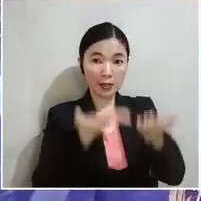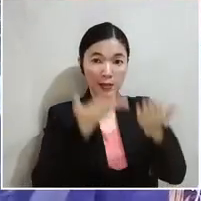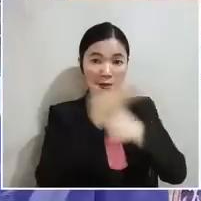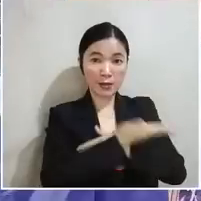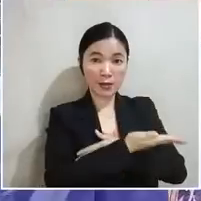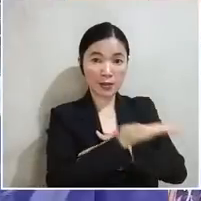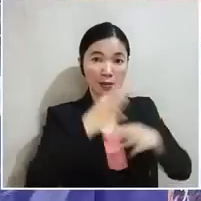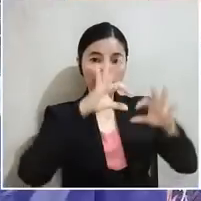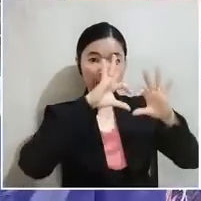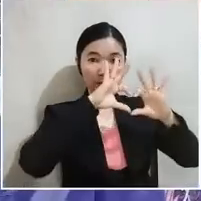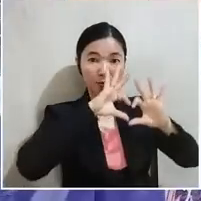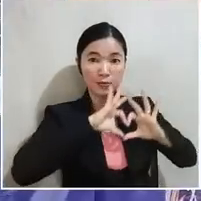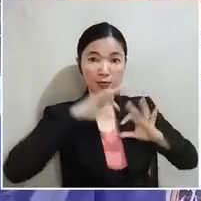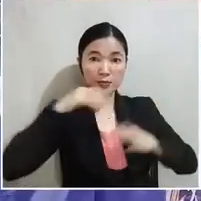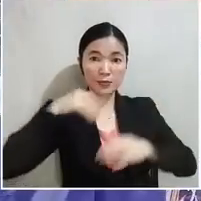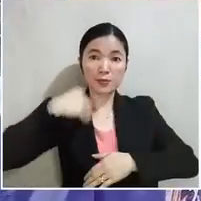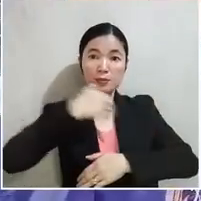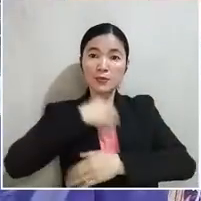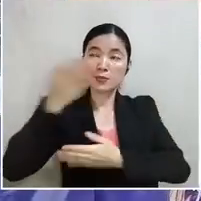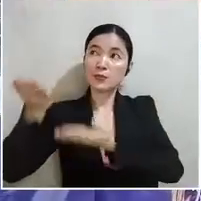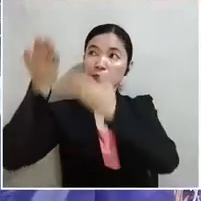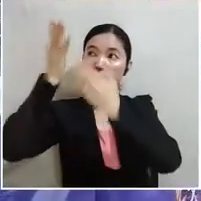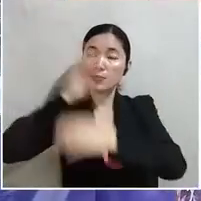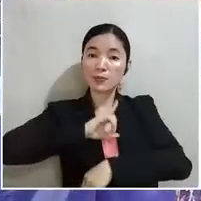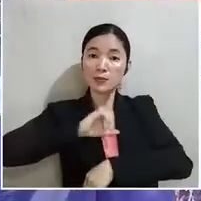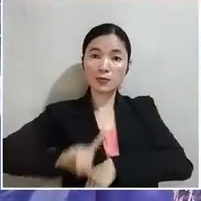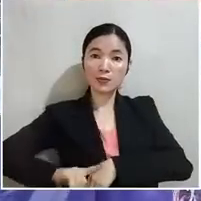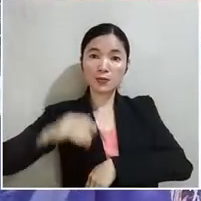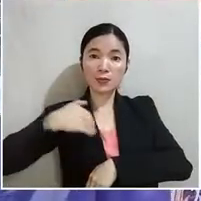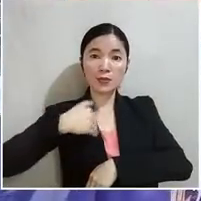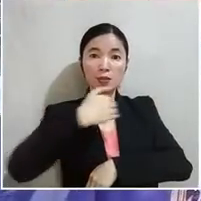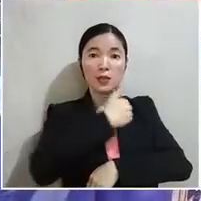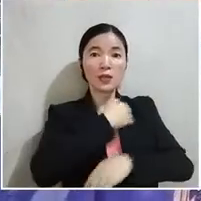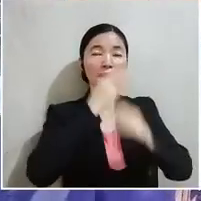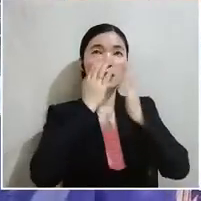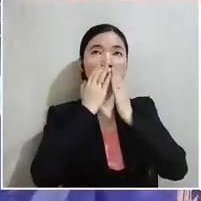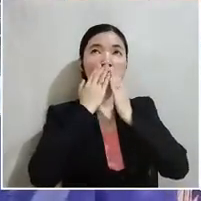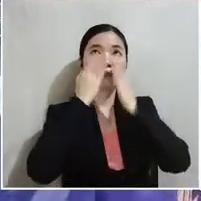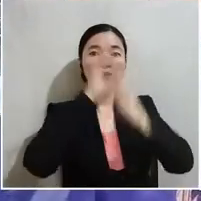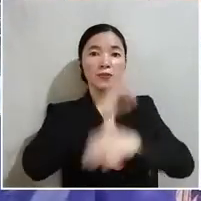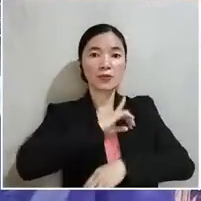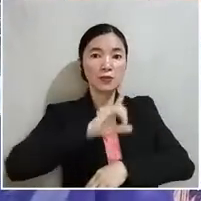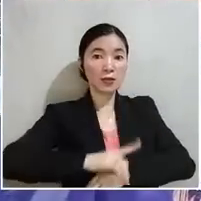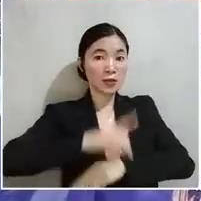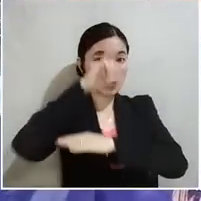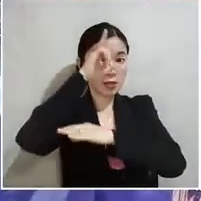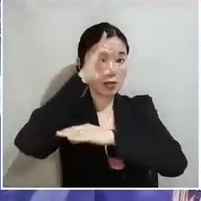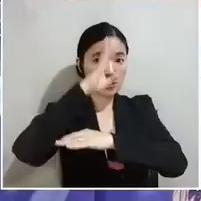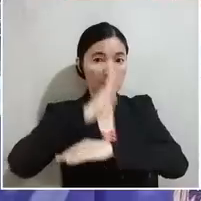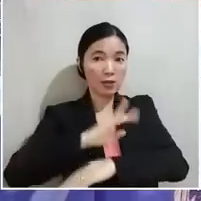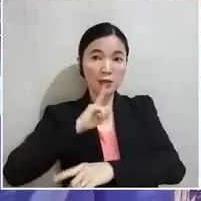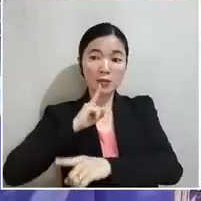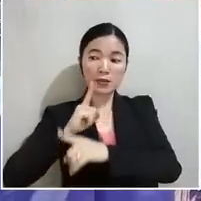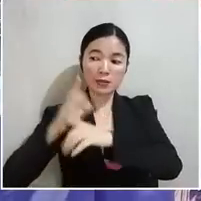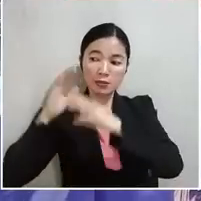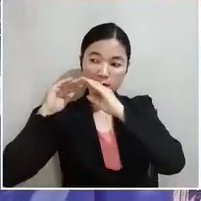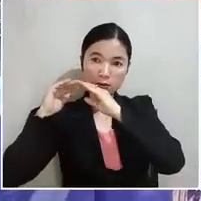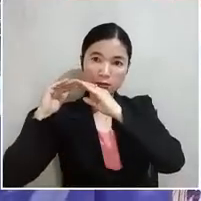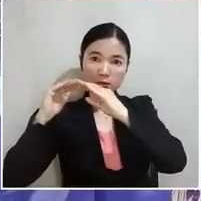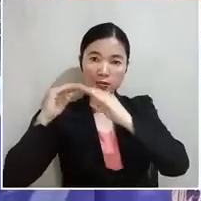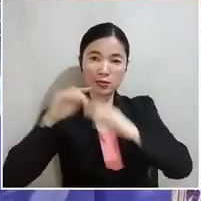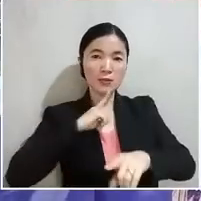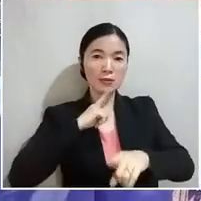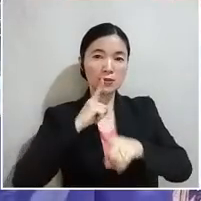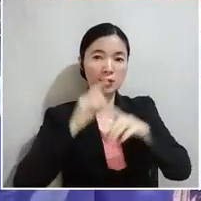We lift them up to the Lord. Let us give thanks to the Lord our God. It is right and just. It is truly right